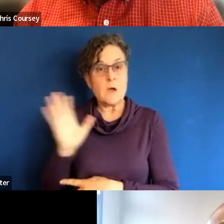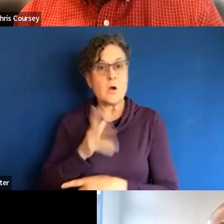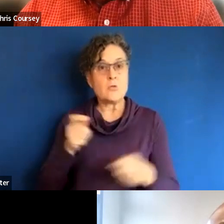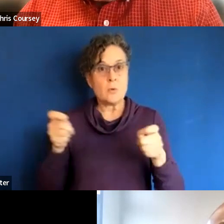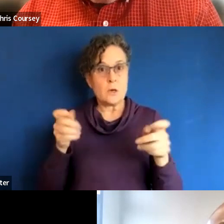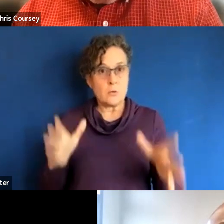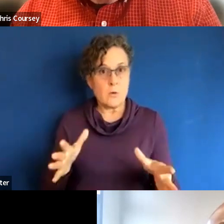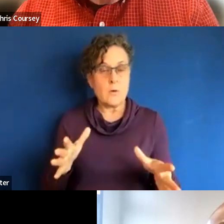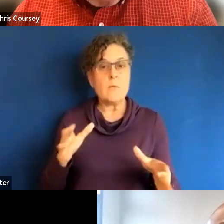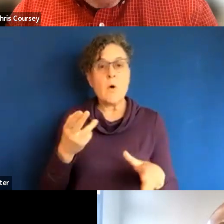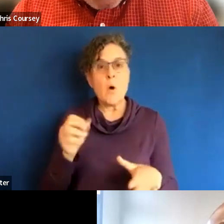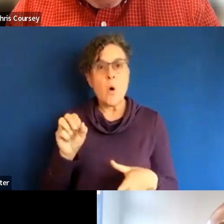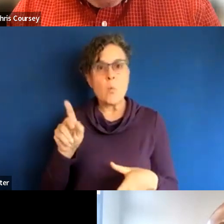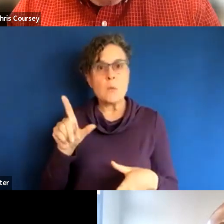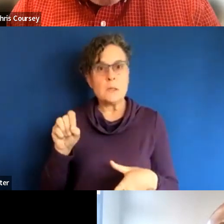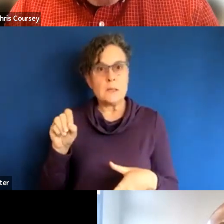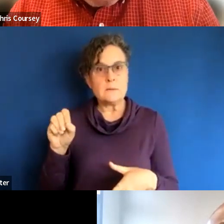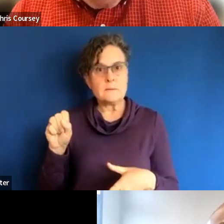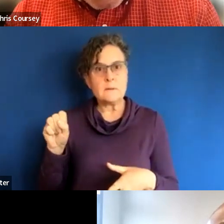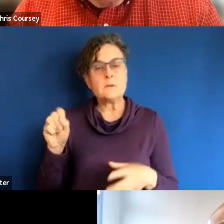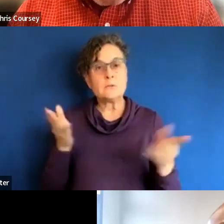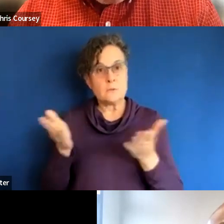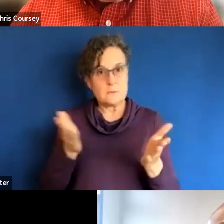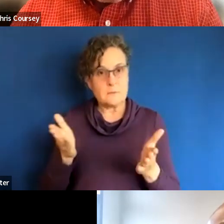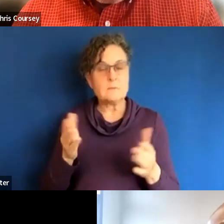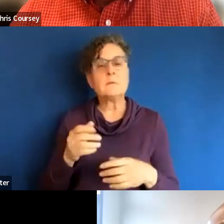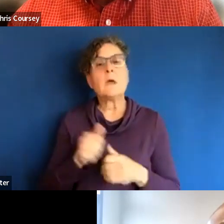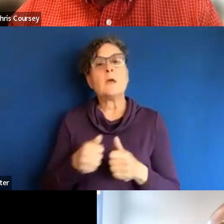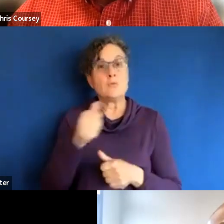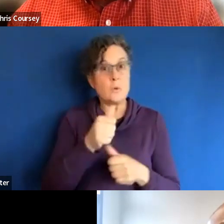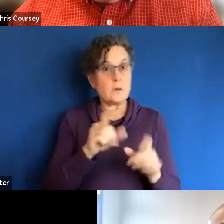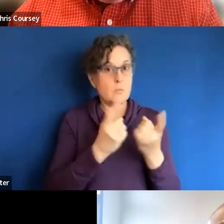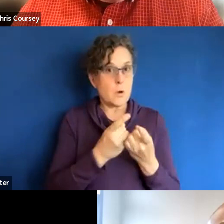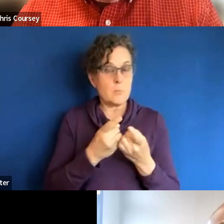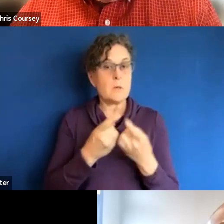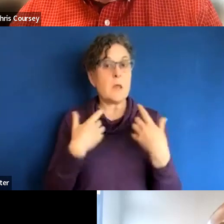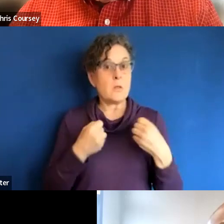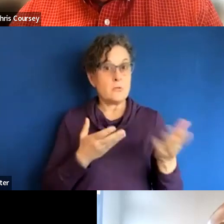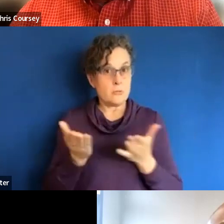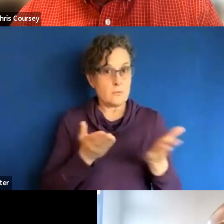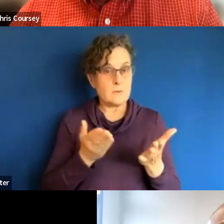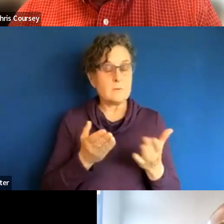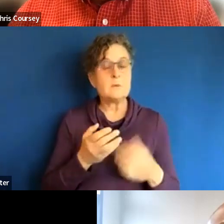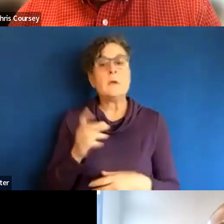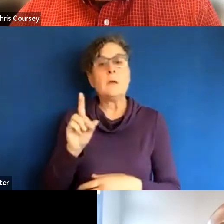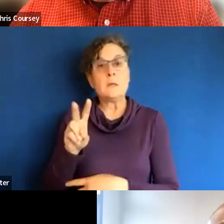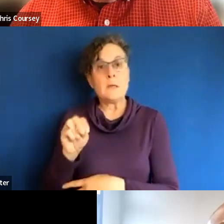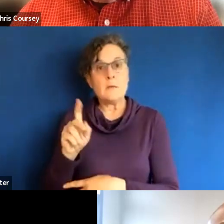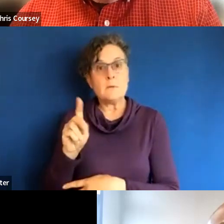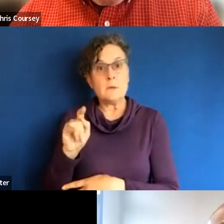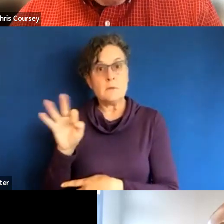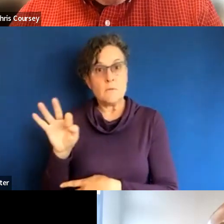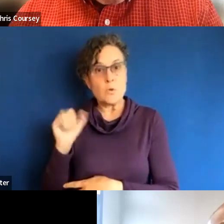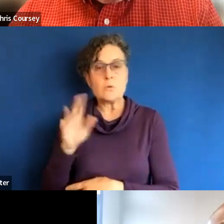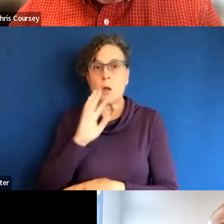our Department of Health Services. He'll have a presentation to address the operations and security of these managed housing